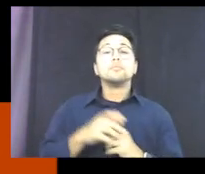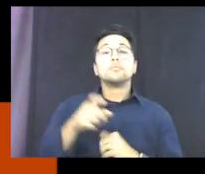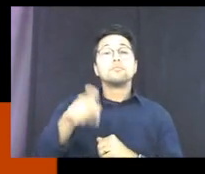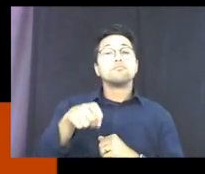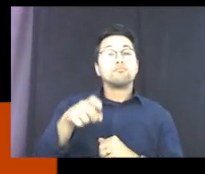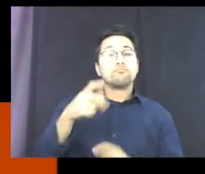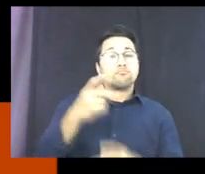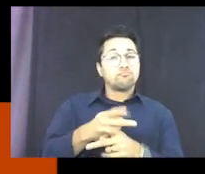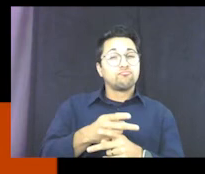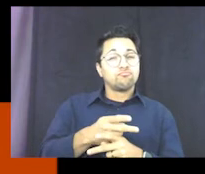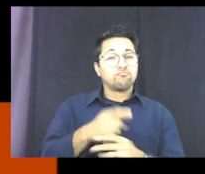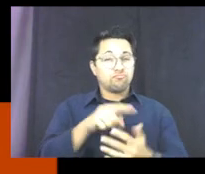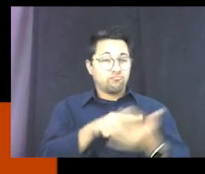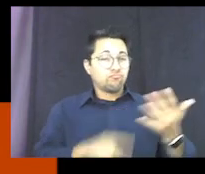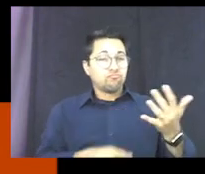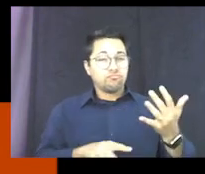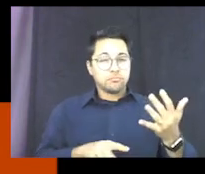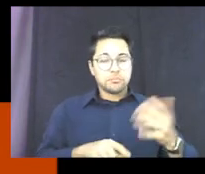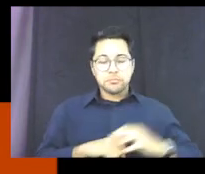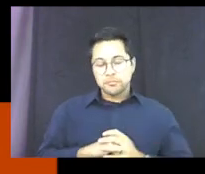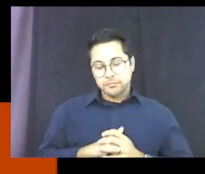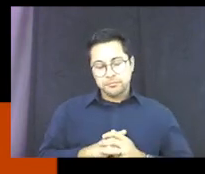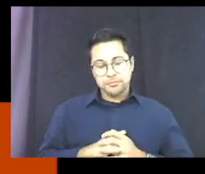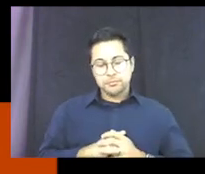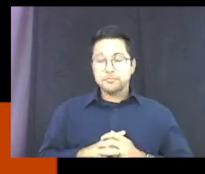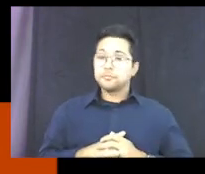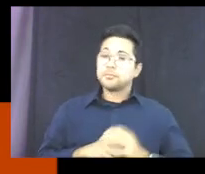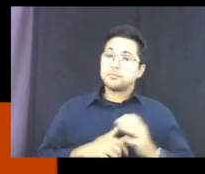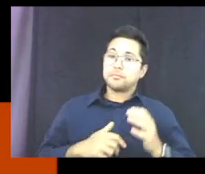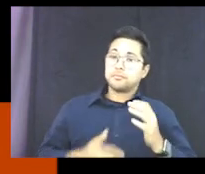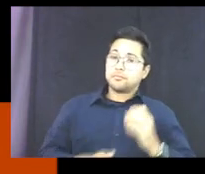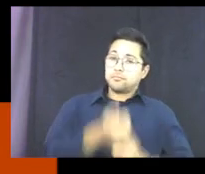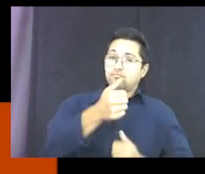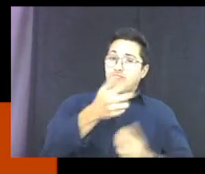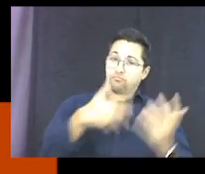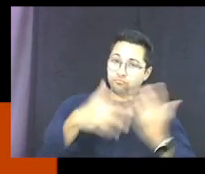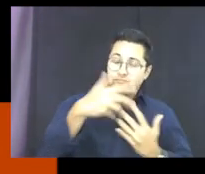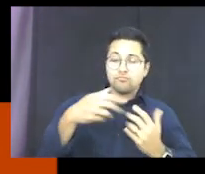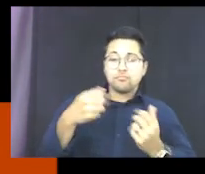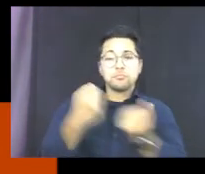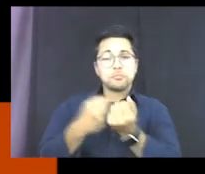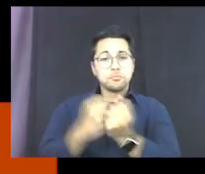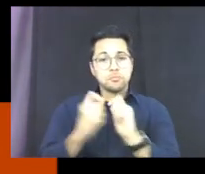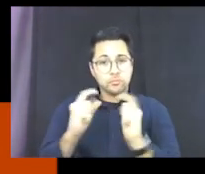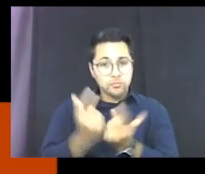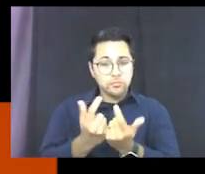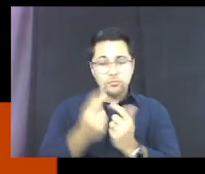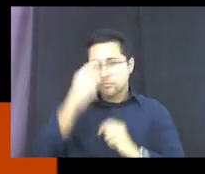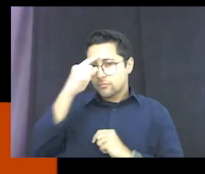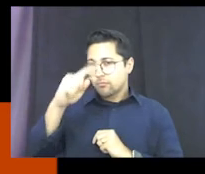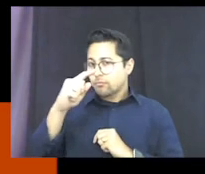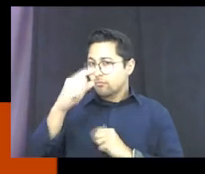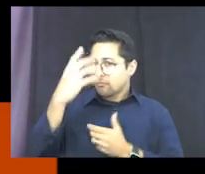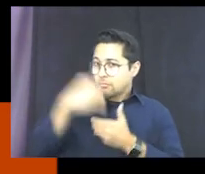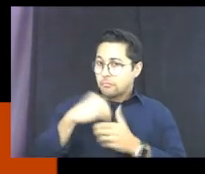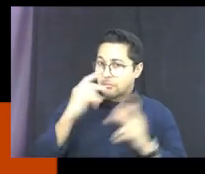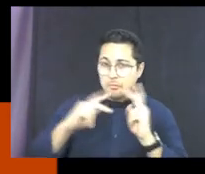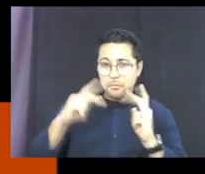the following in mind. Most social and support groups for autistic people are